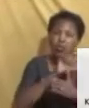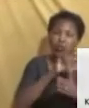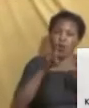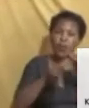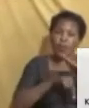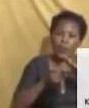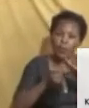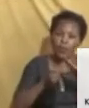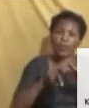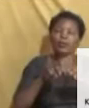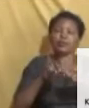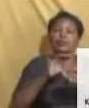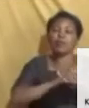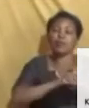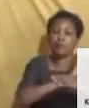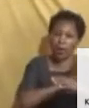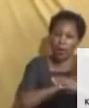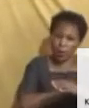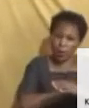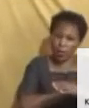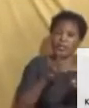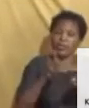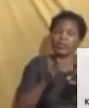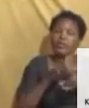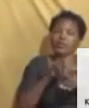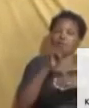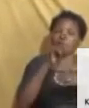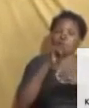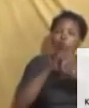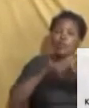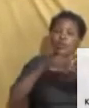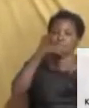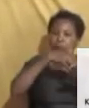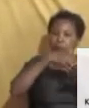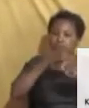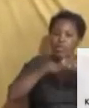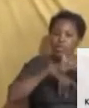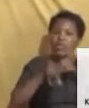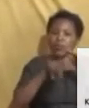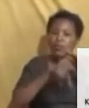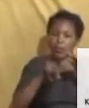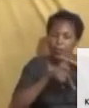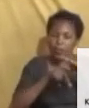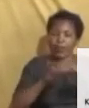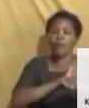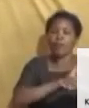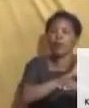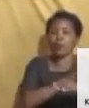constituent power, and what constitutes the primary constituent power.